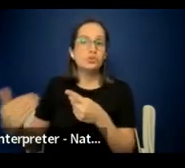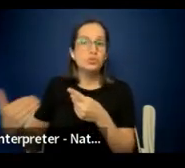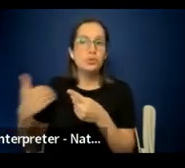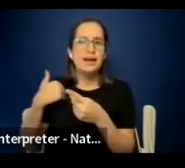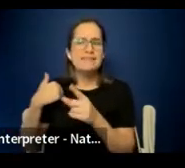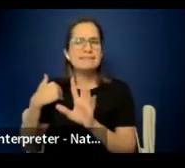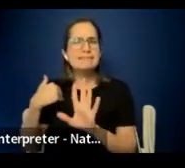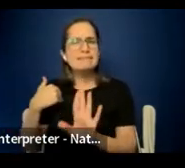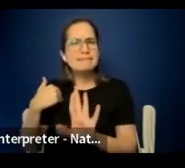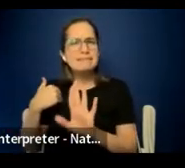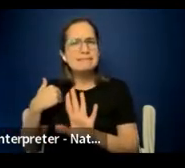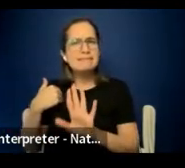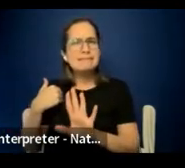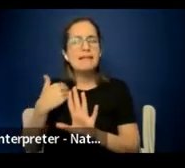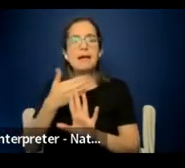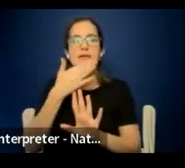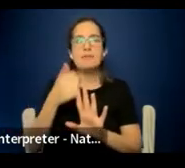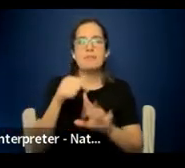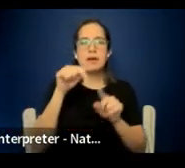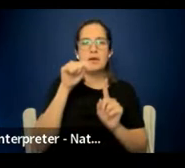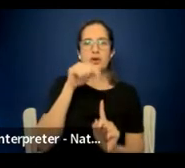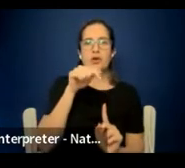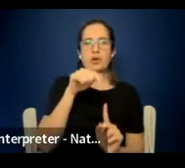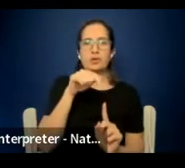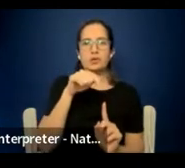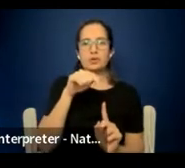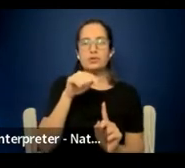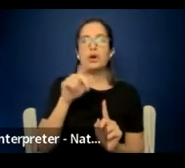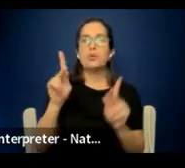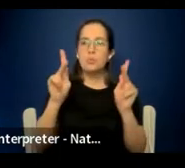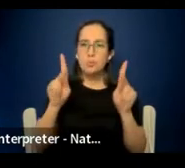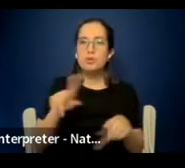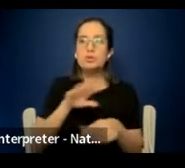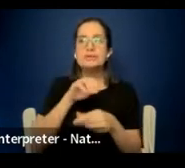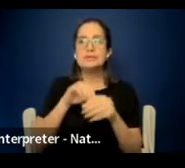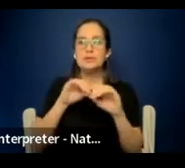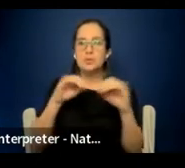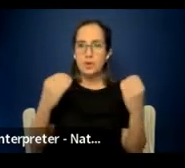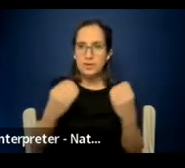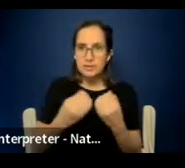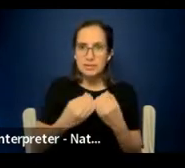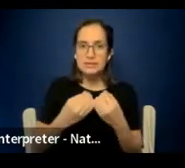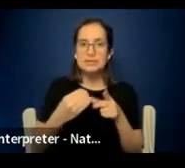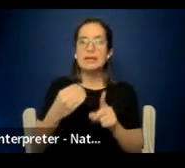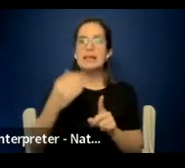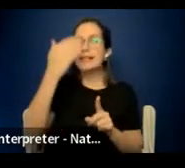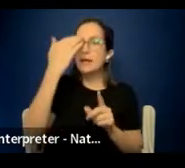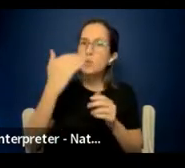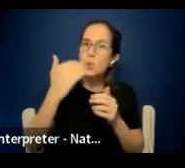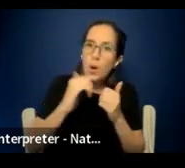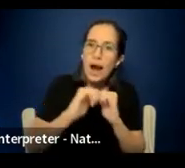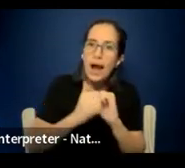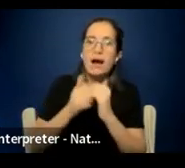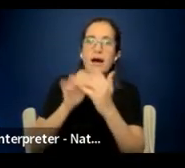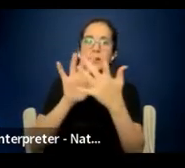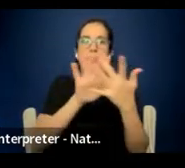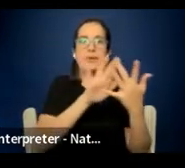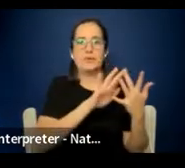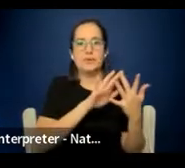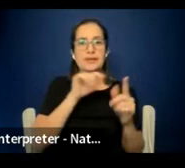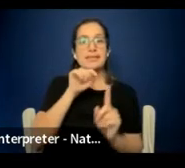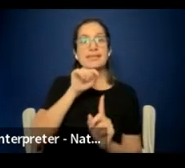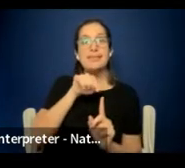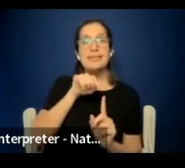of contact within the organization who's getting everything that person needs to them, who's going to help them, who's going to sort of be